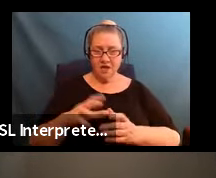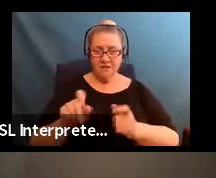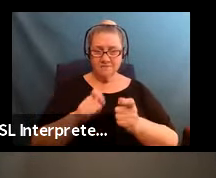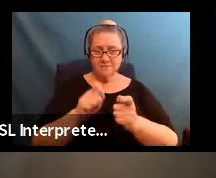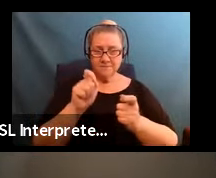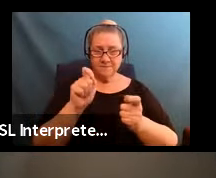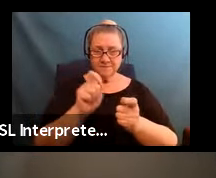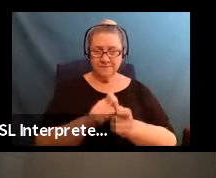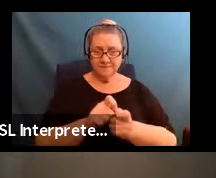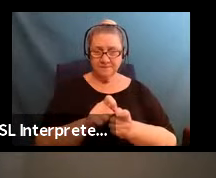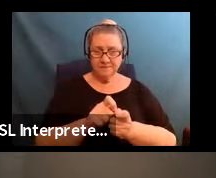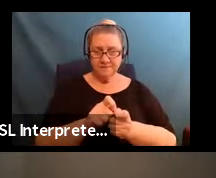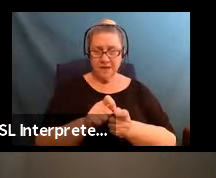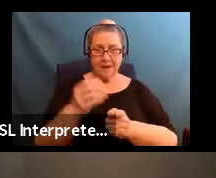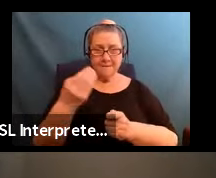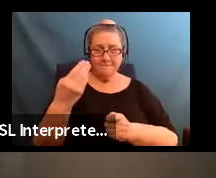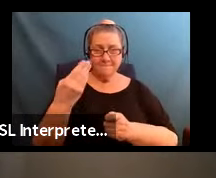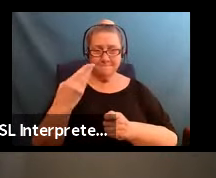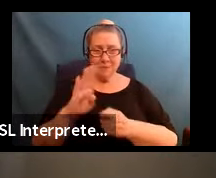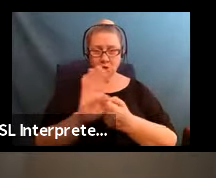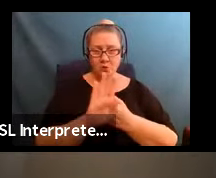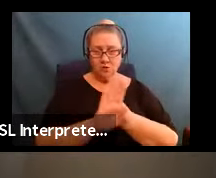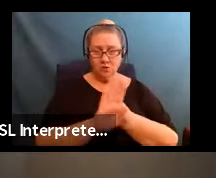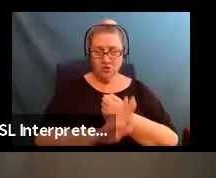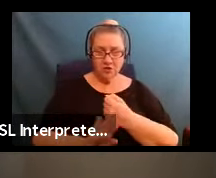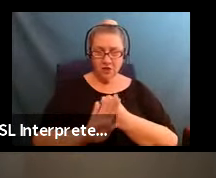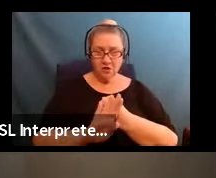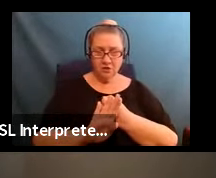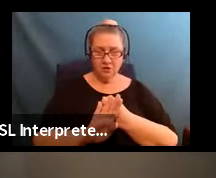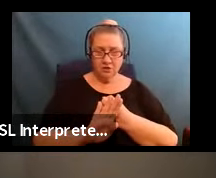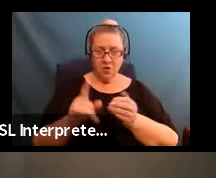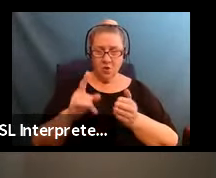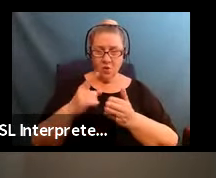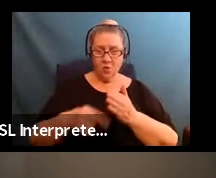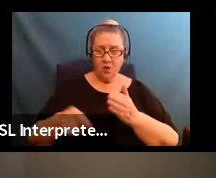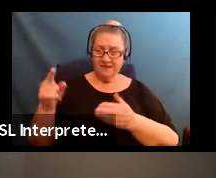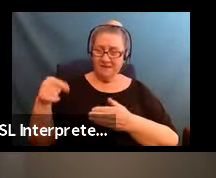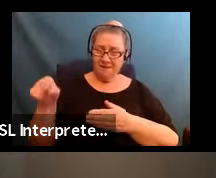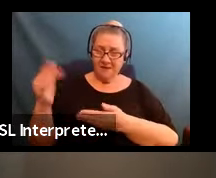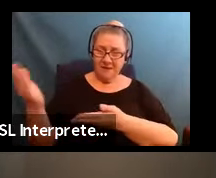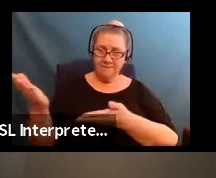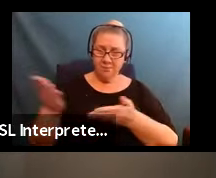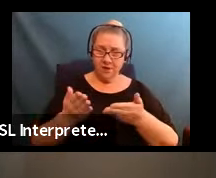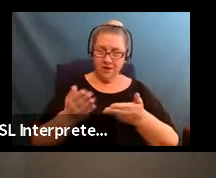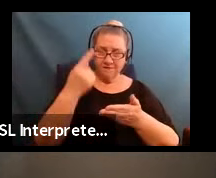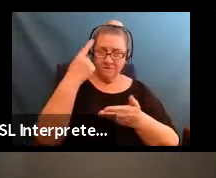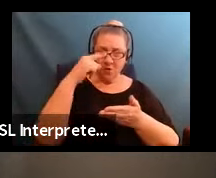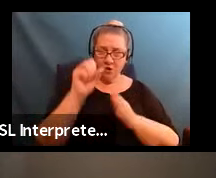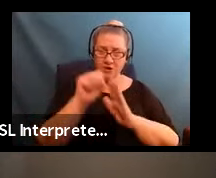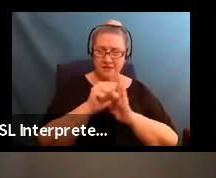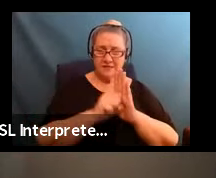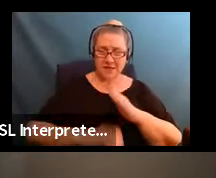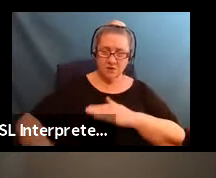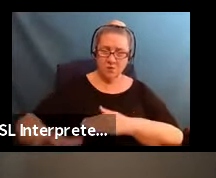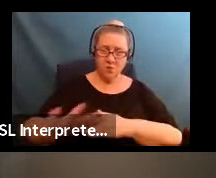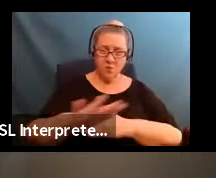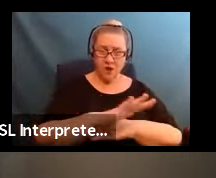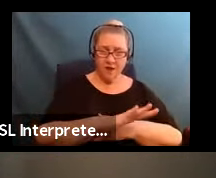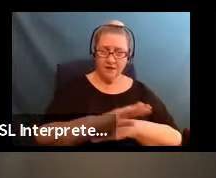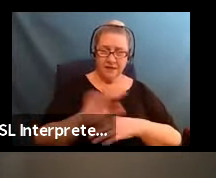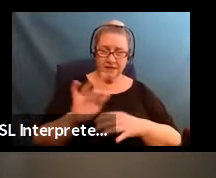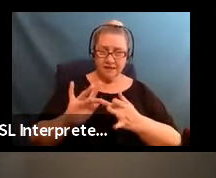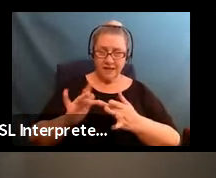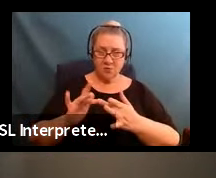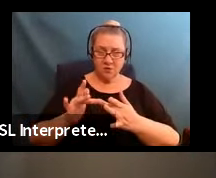particularly, I think Blue Shield, what they bring in terms of a statewide network, I think is appropriate for the commercial side. They do not have the